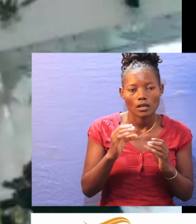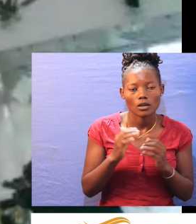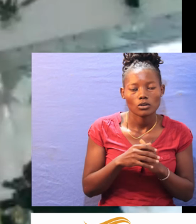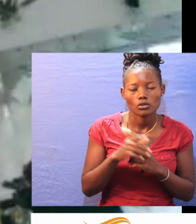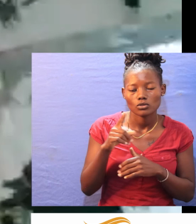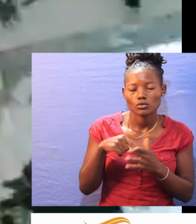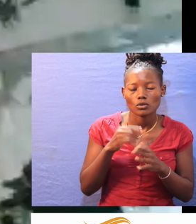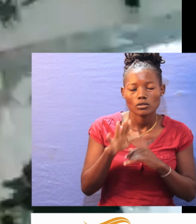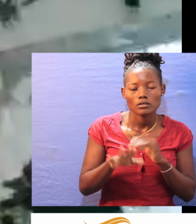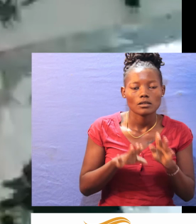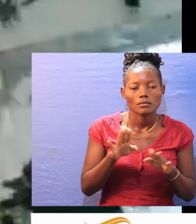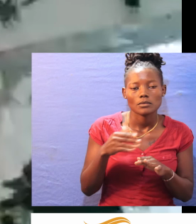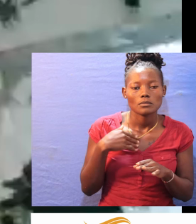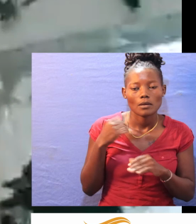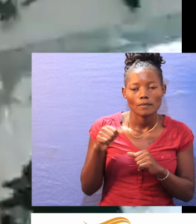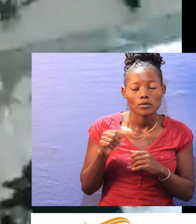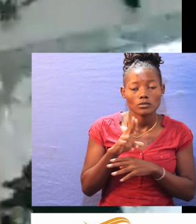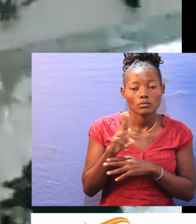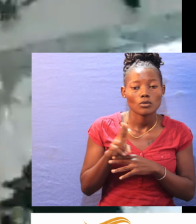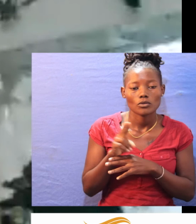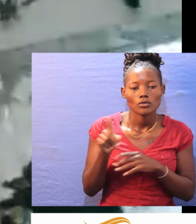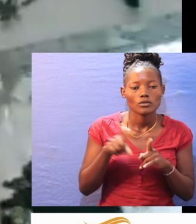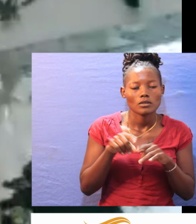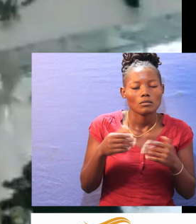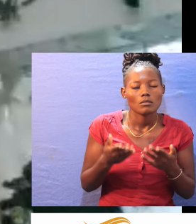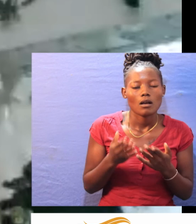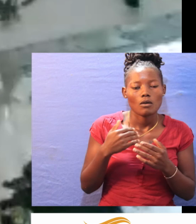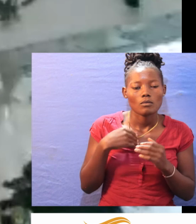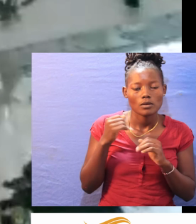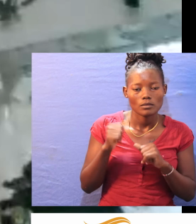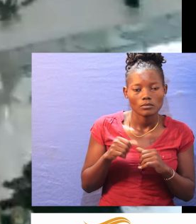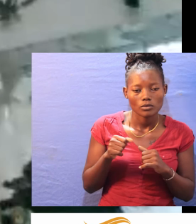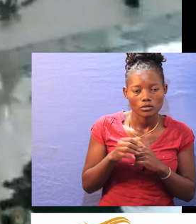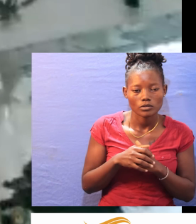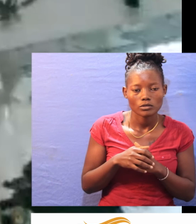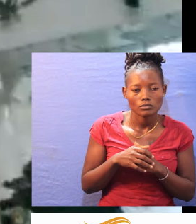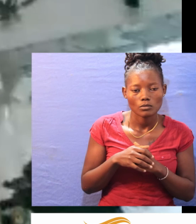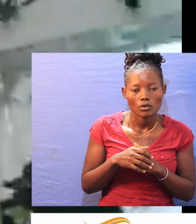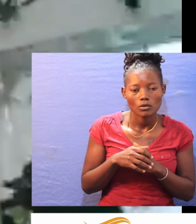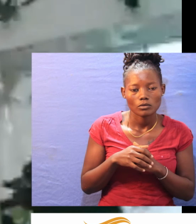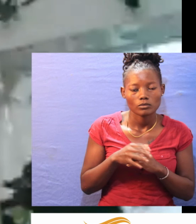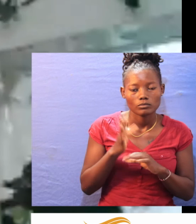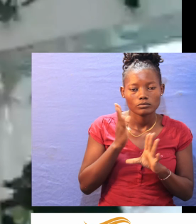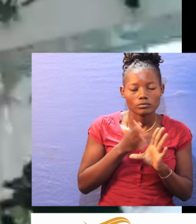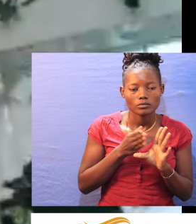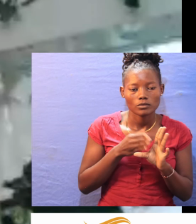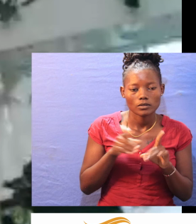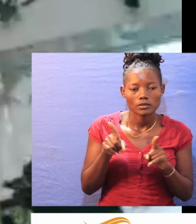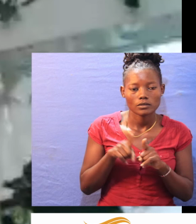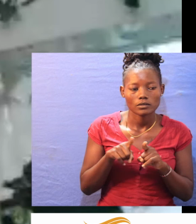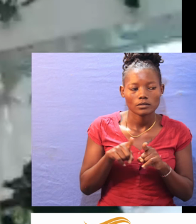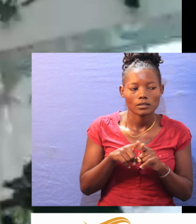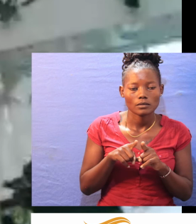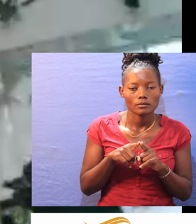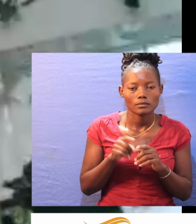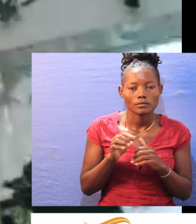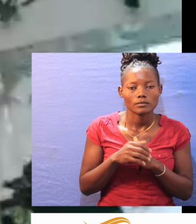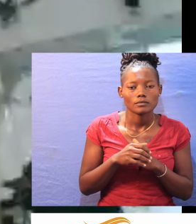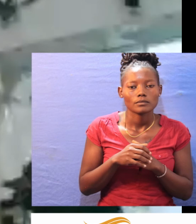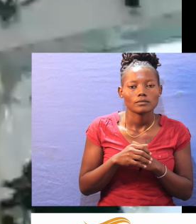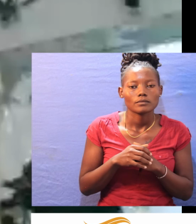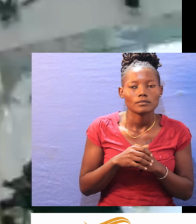I take to be a better coach? How can I learn more about physiology and biomechanics? And I keep saying these things